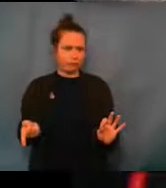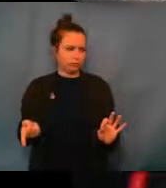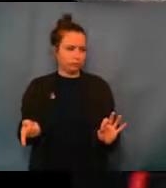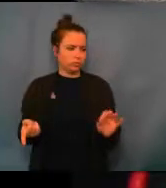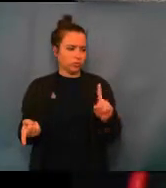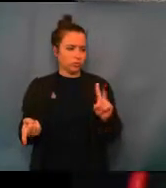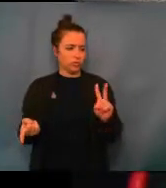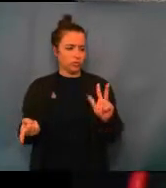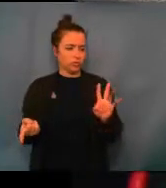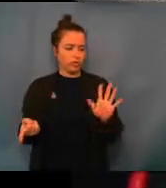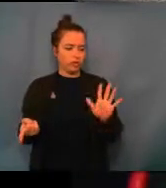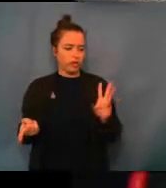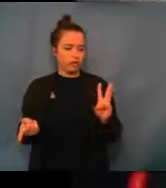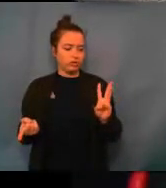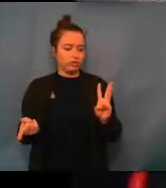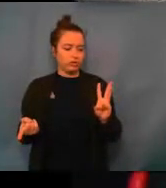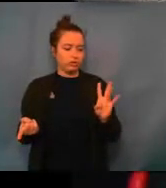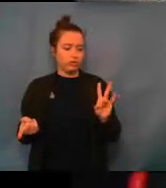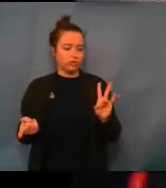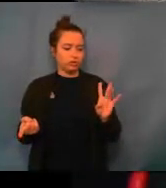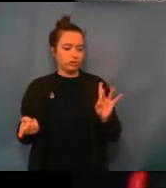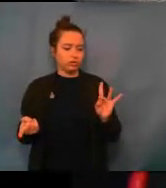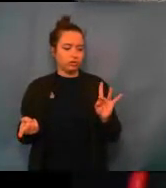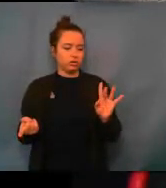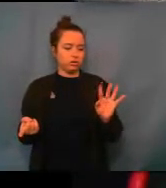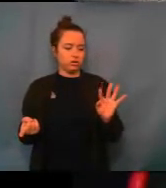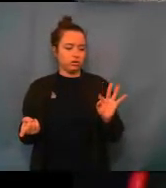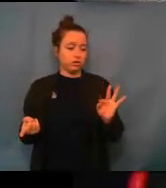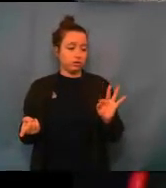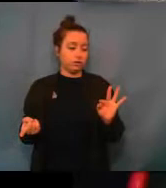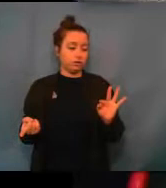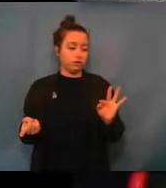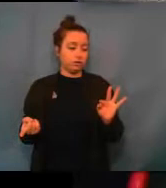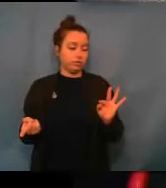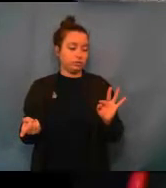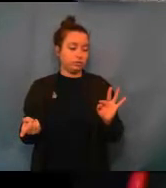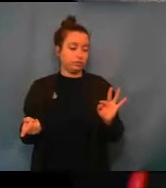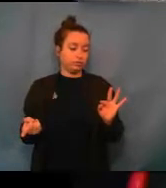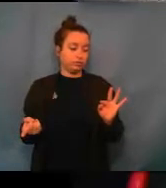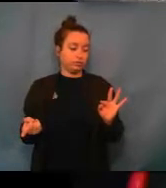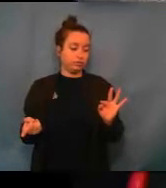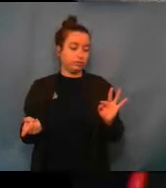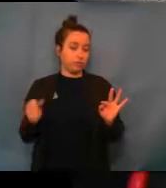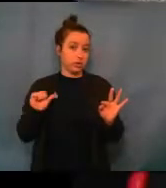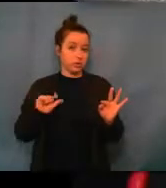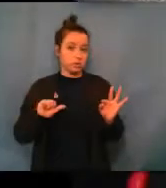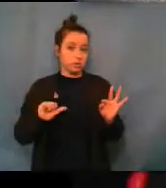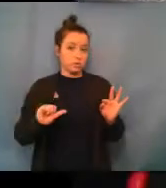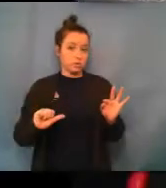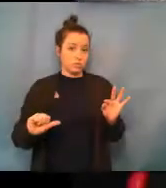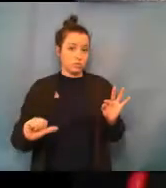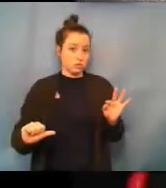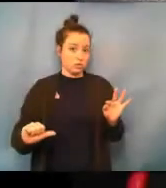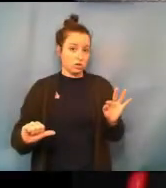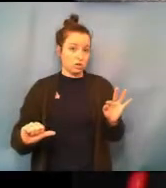2, 3, 4, 5, 6, 7, 8, 9. Then I'm going to keep going until I get to what